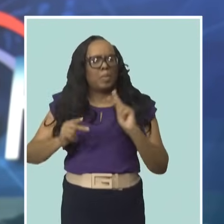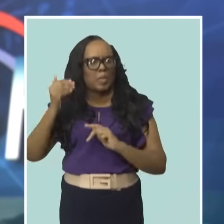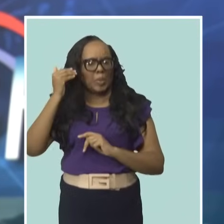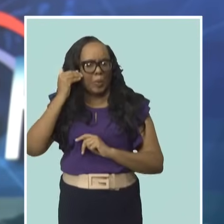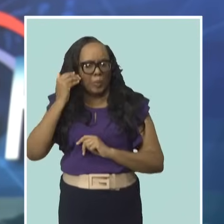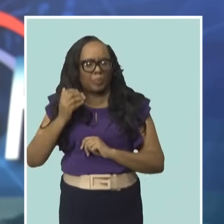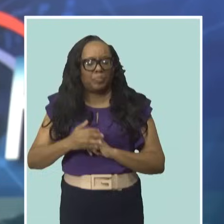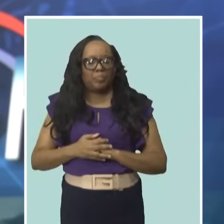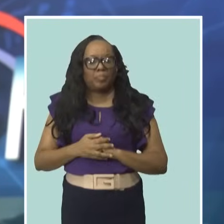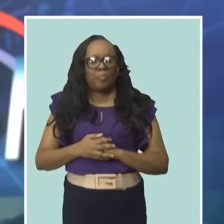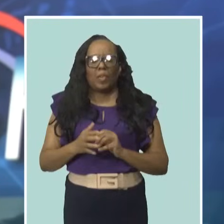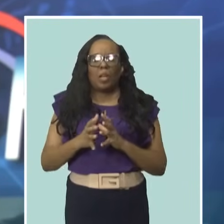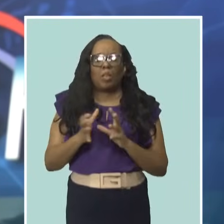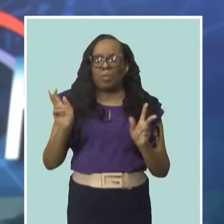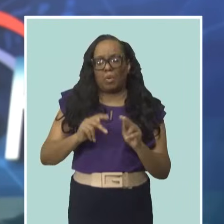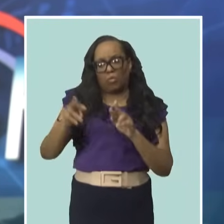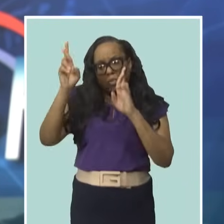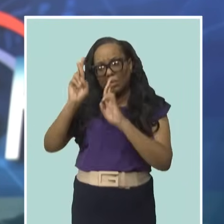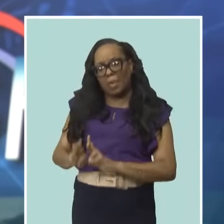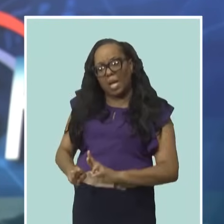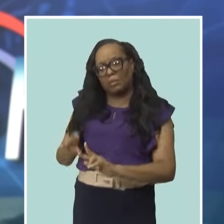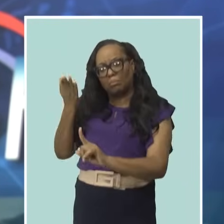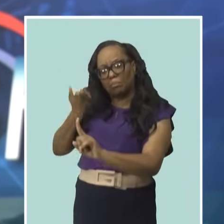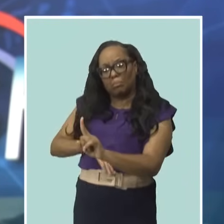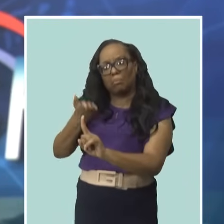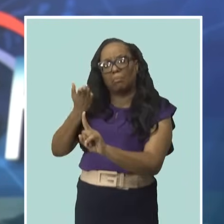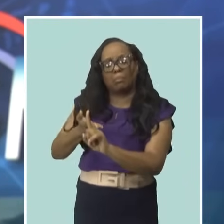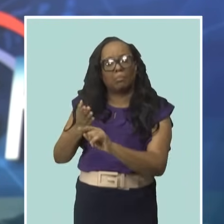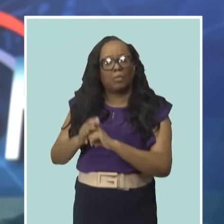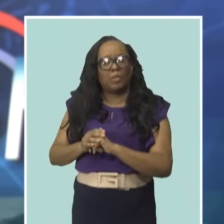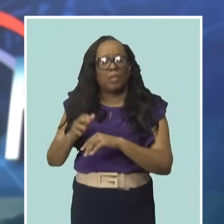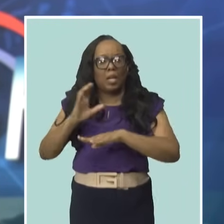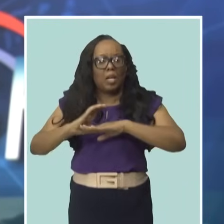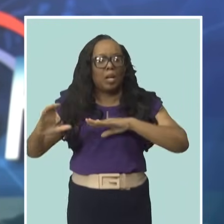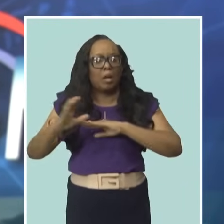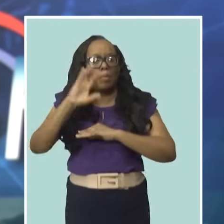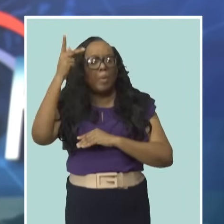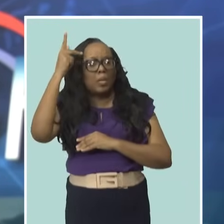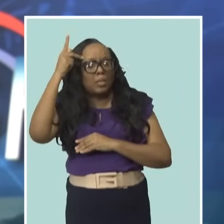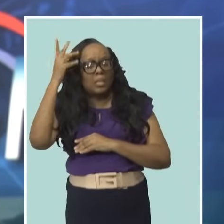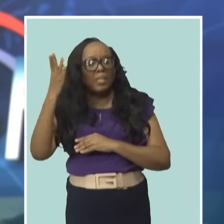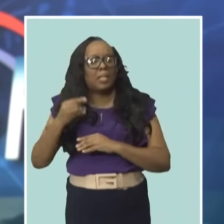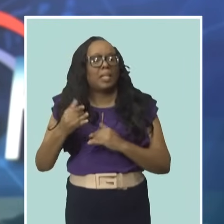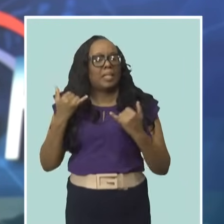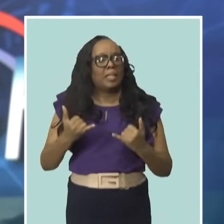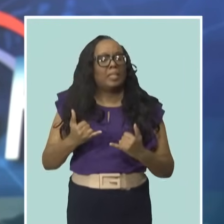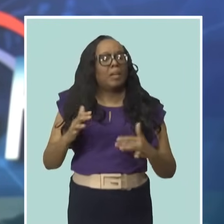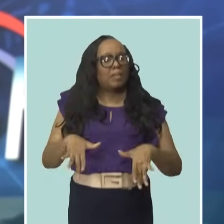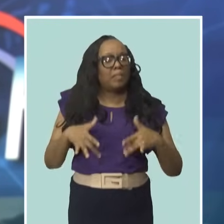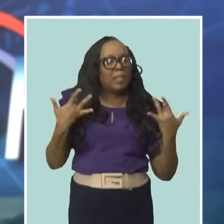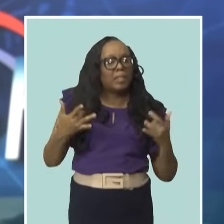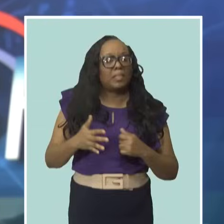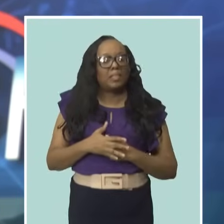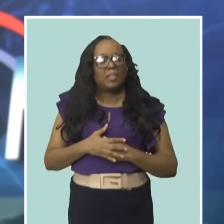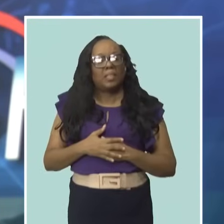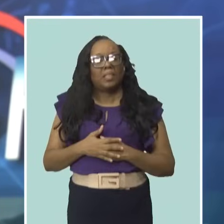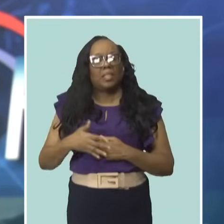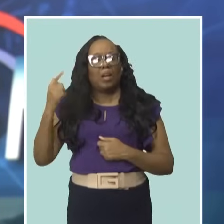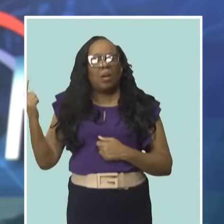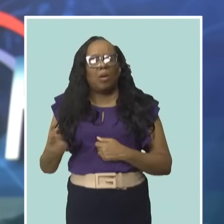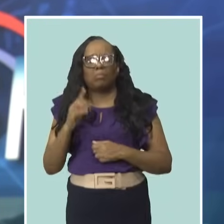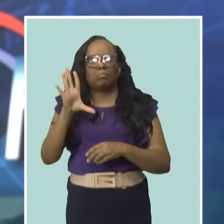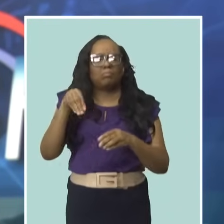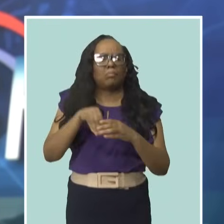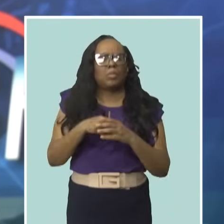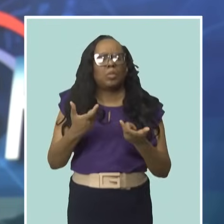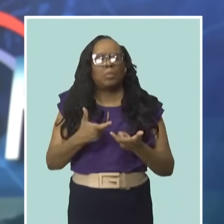to her, few commanded the respect he did when it came to regional politics and current affairs, as his byline was synonymous with